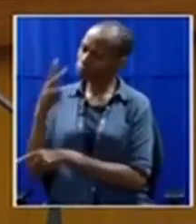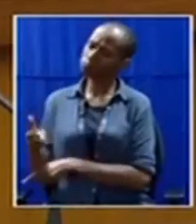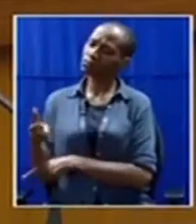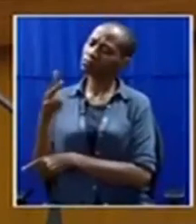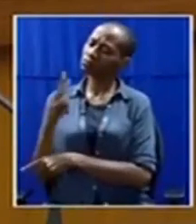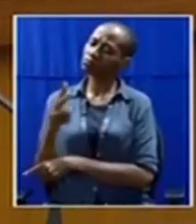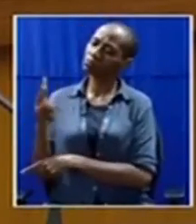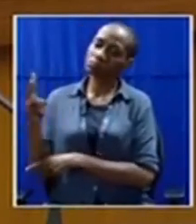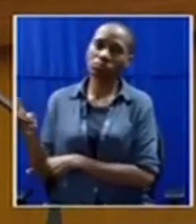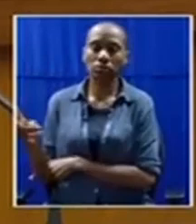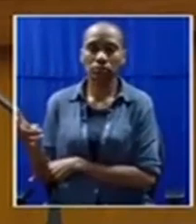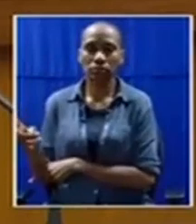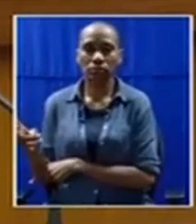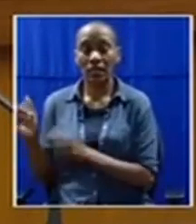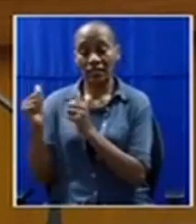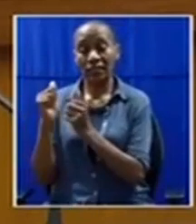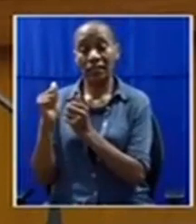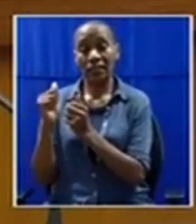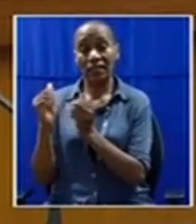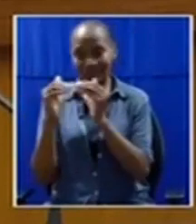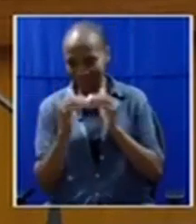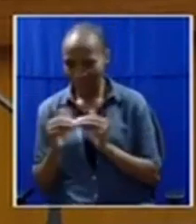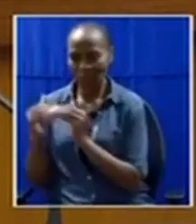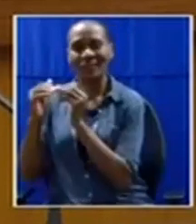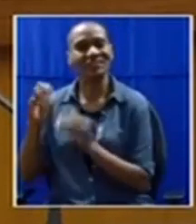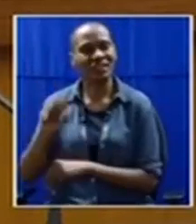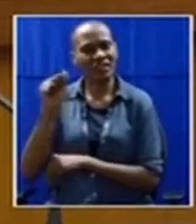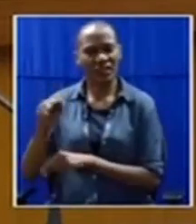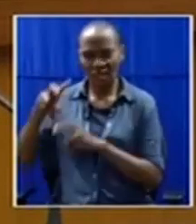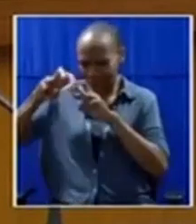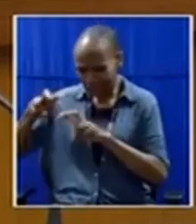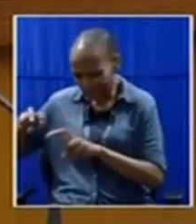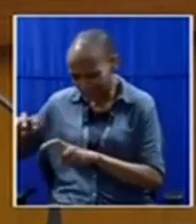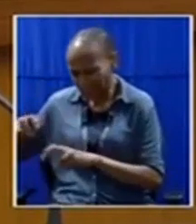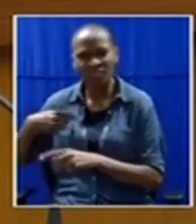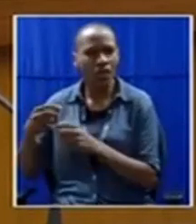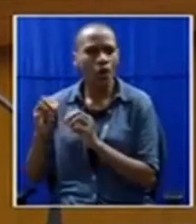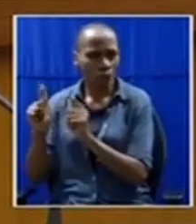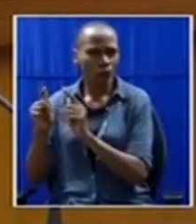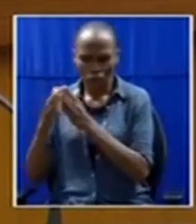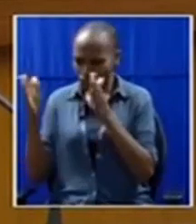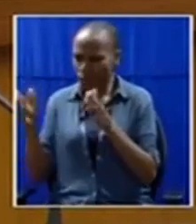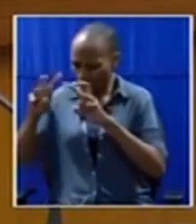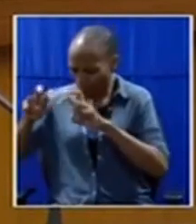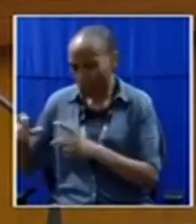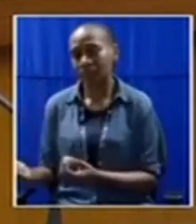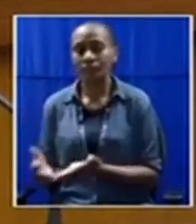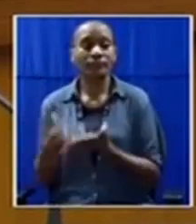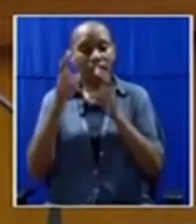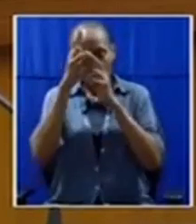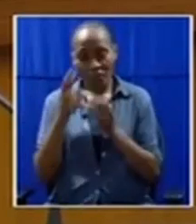look at our democracy. Honorable members, this is not a day for very